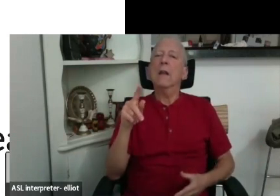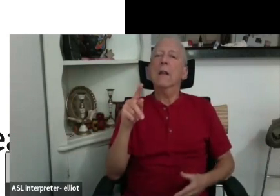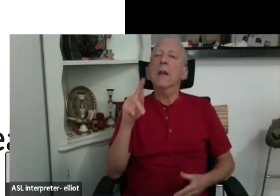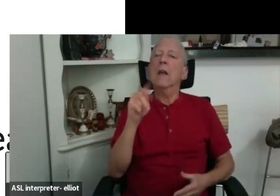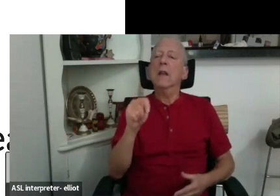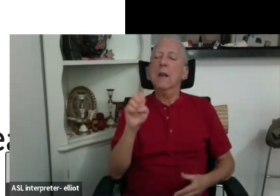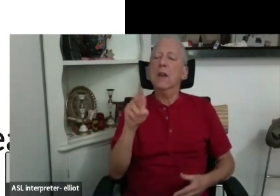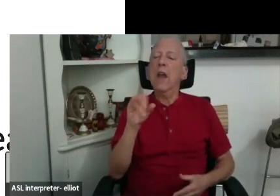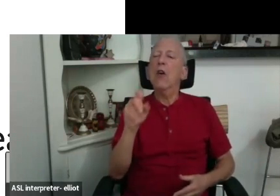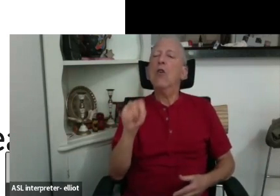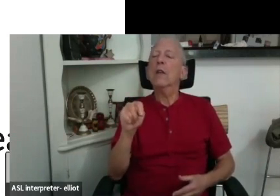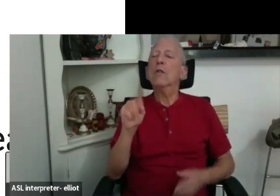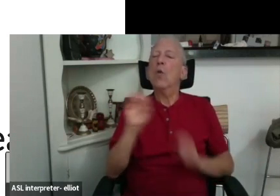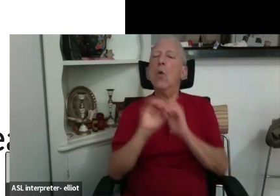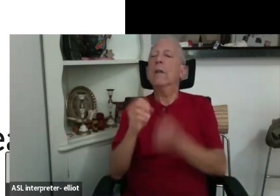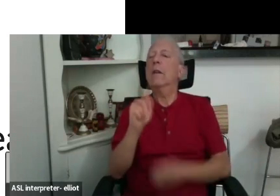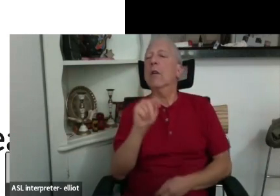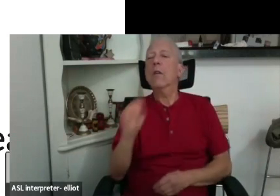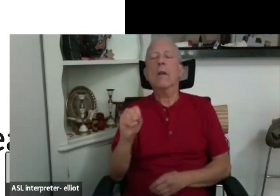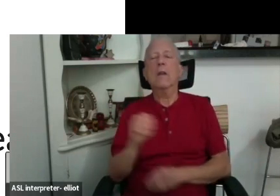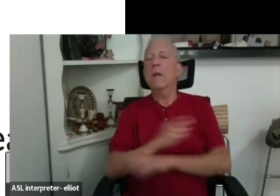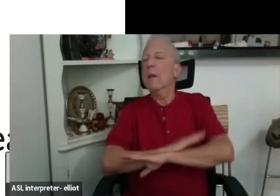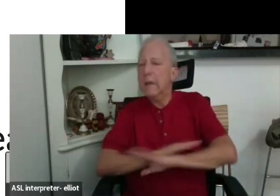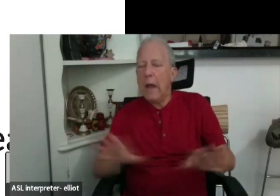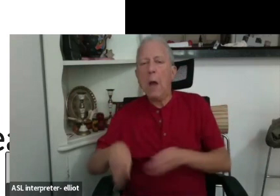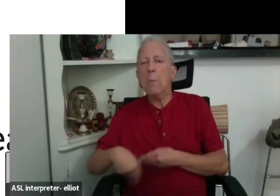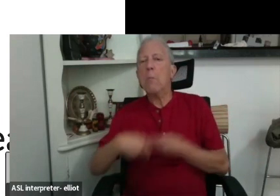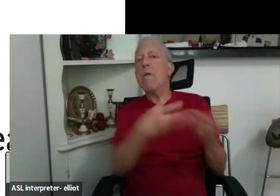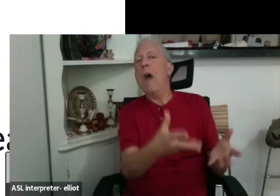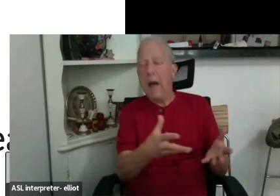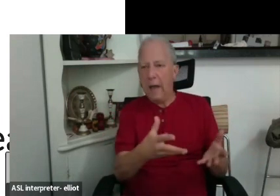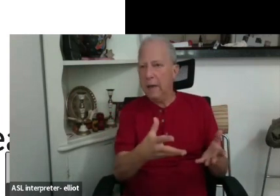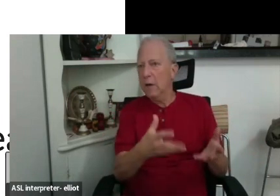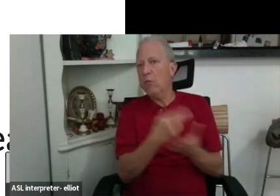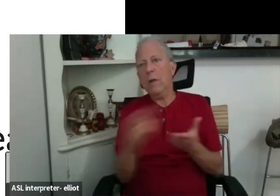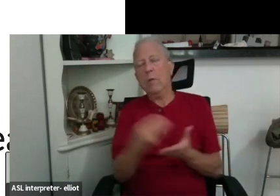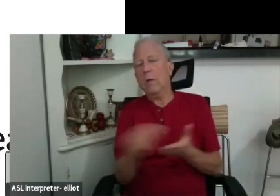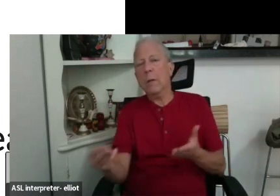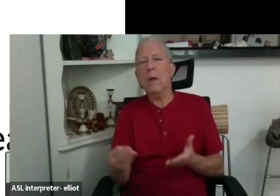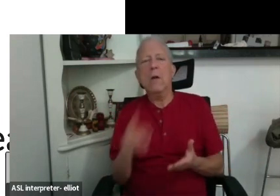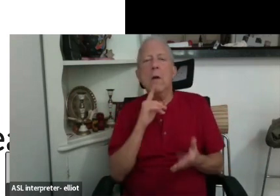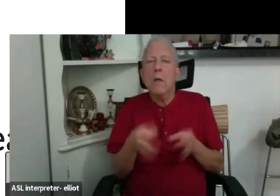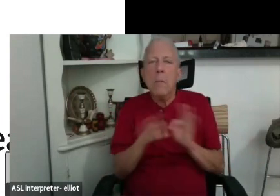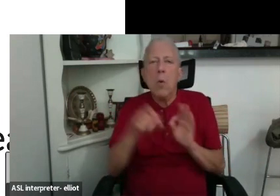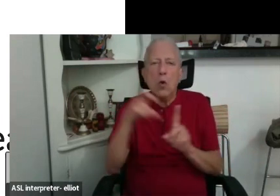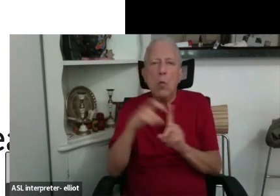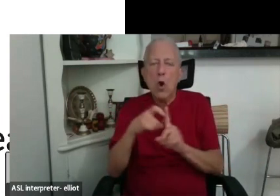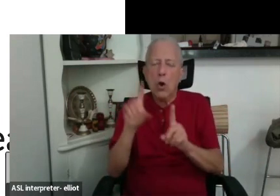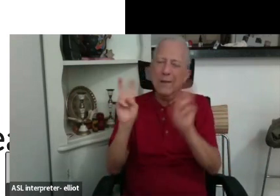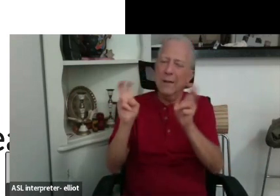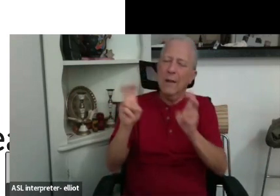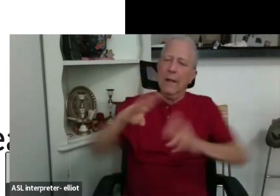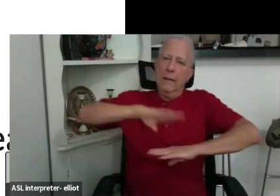material support or resources. And I think the key word here in this subsection is the word